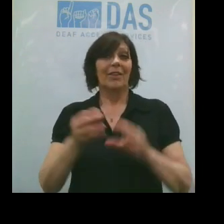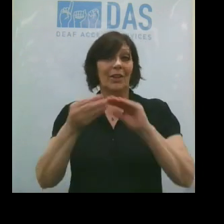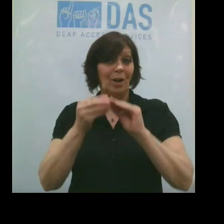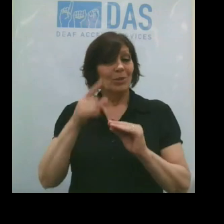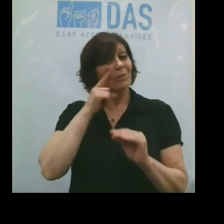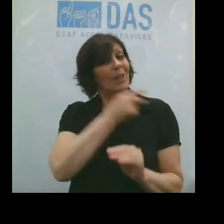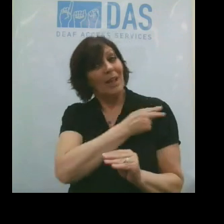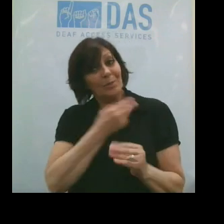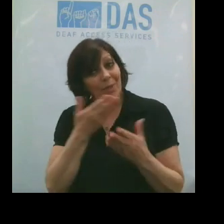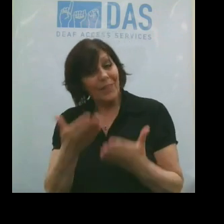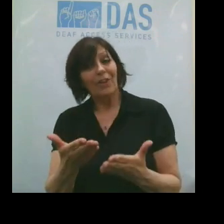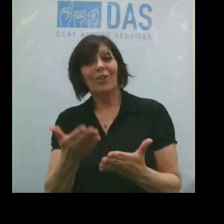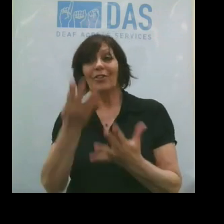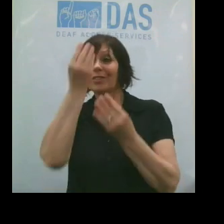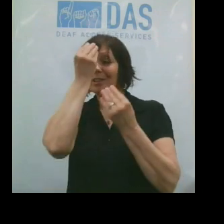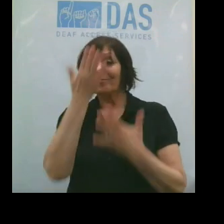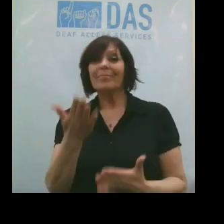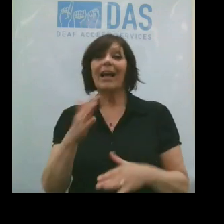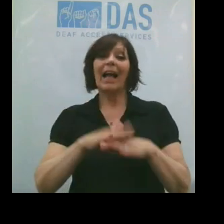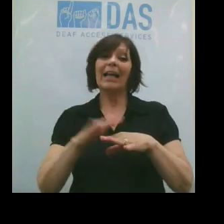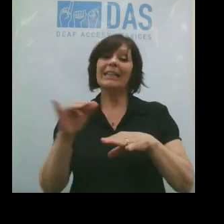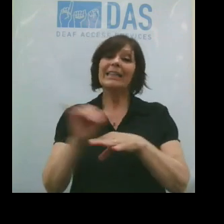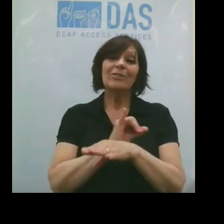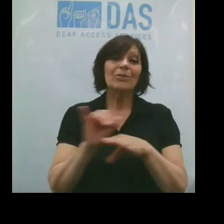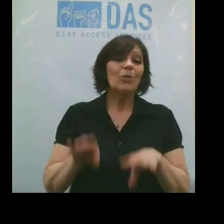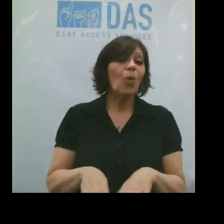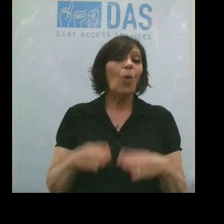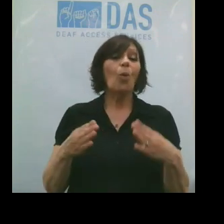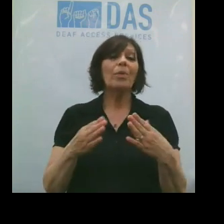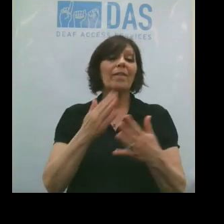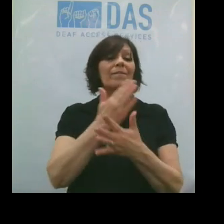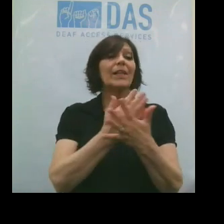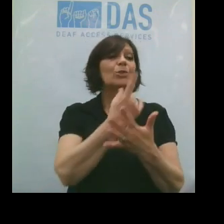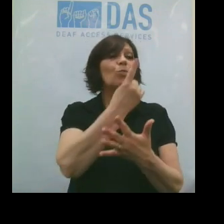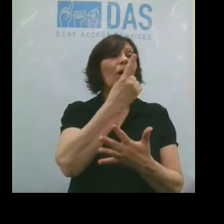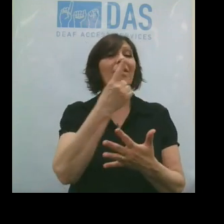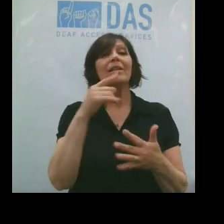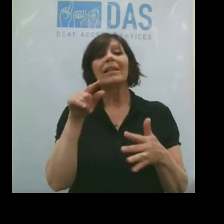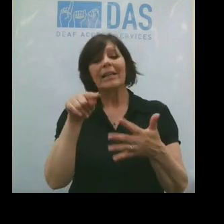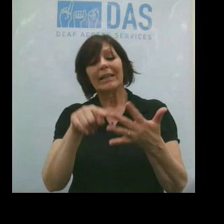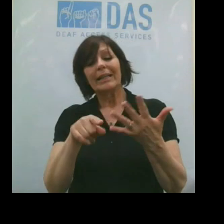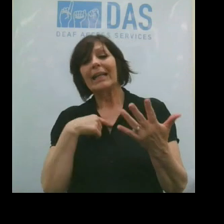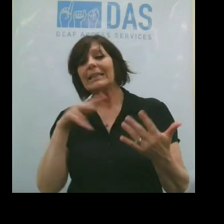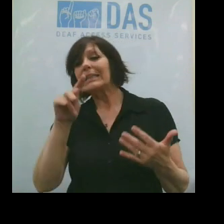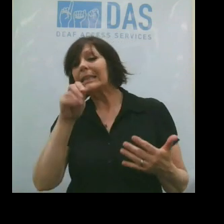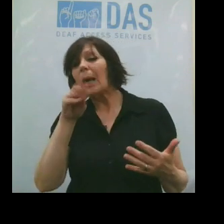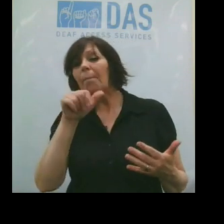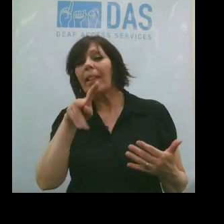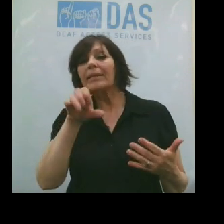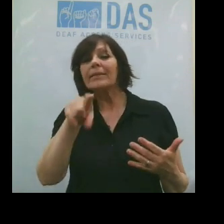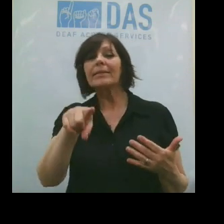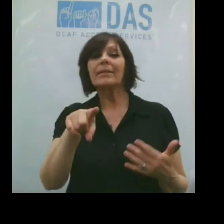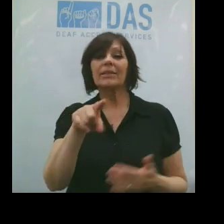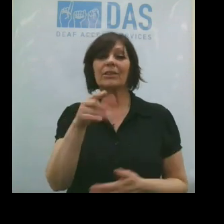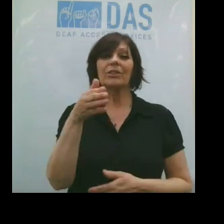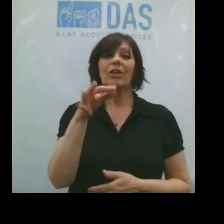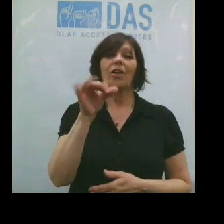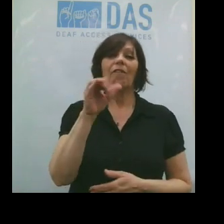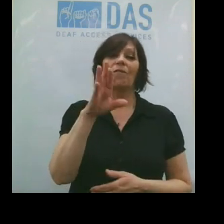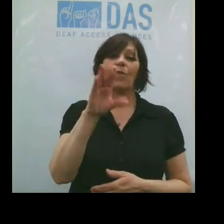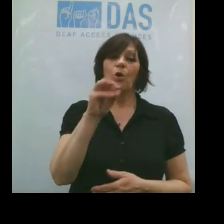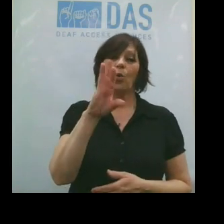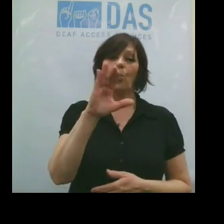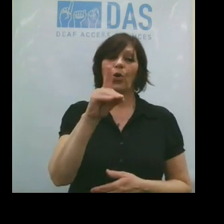is there. It gives the information on industries reopening by phase as well as the templates. It is available at